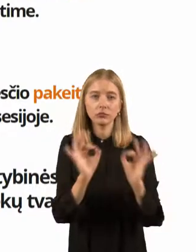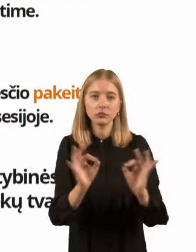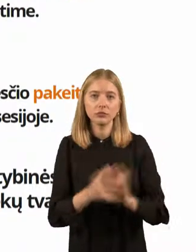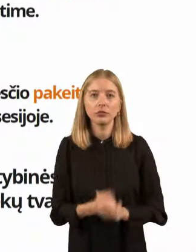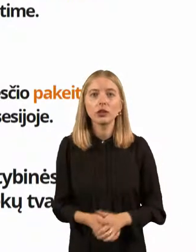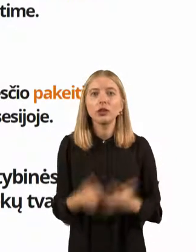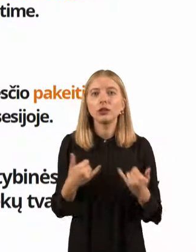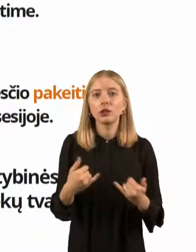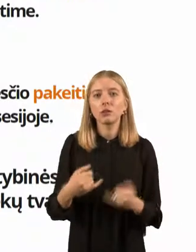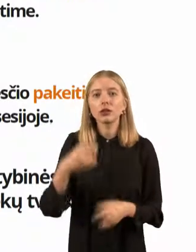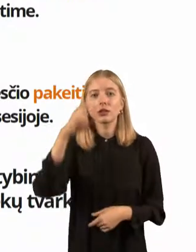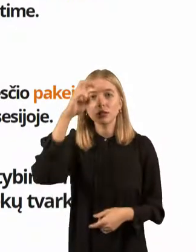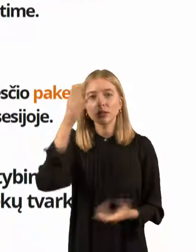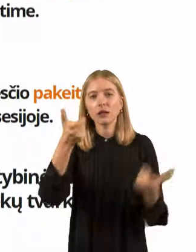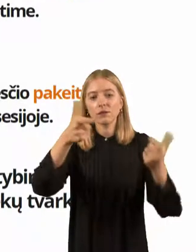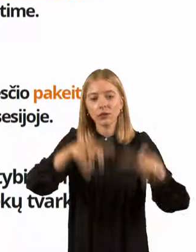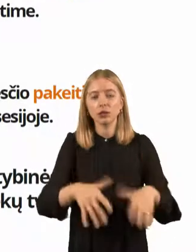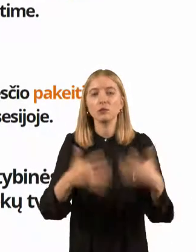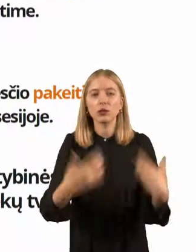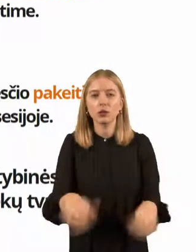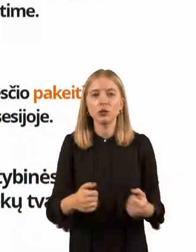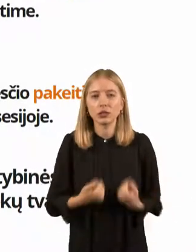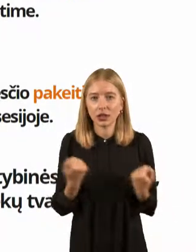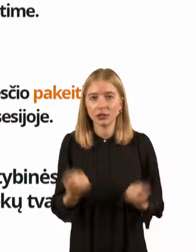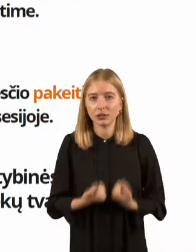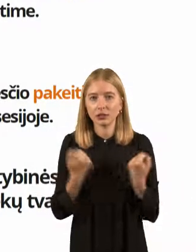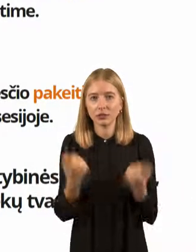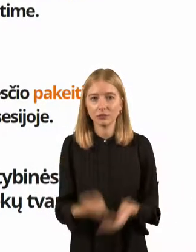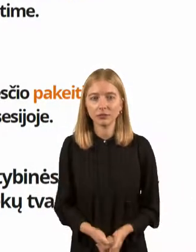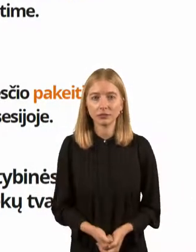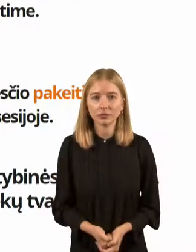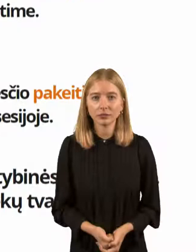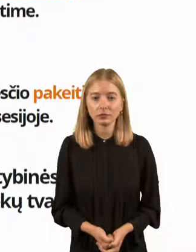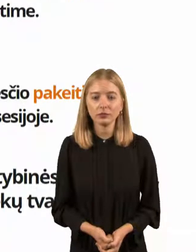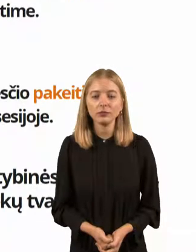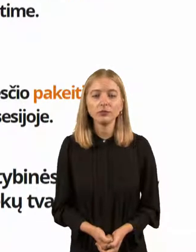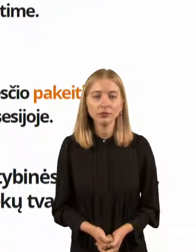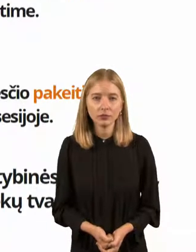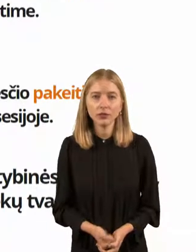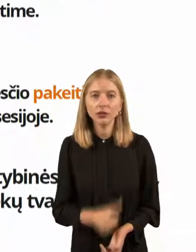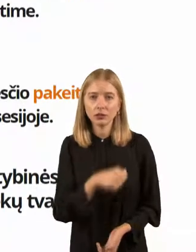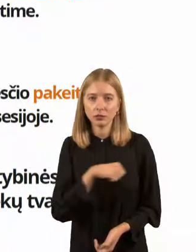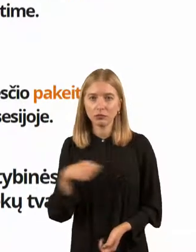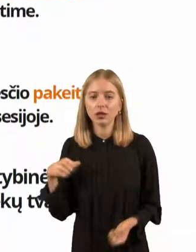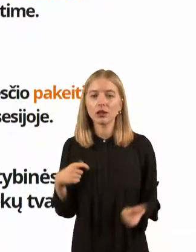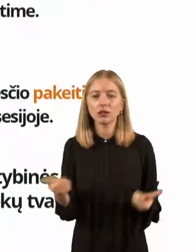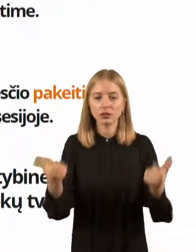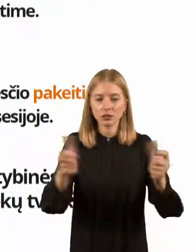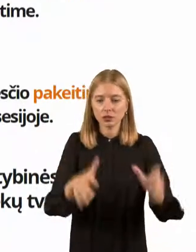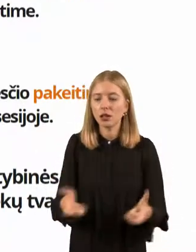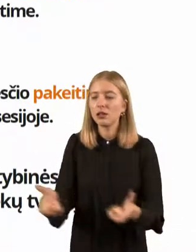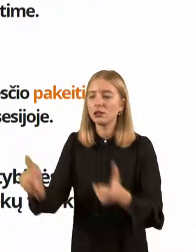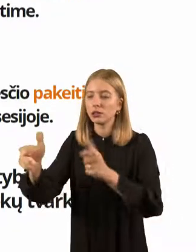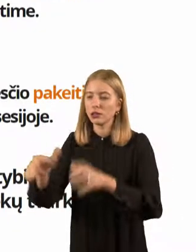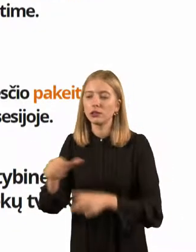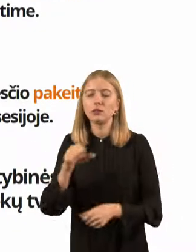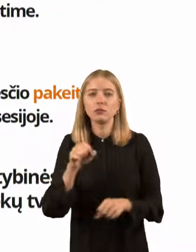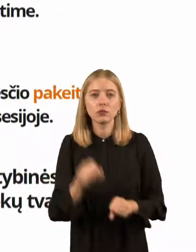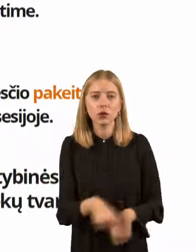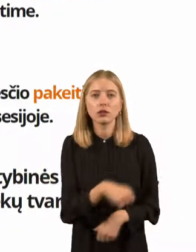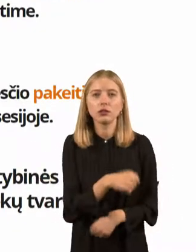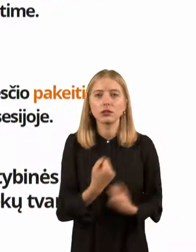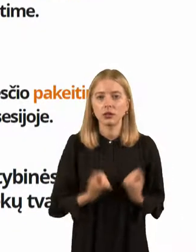recycled materials that are used as raw material in production. And we believe that